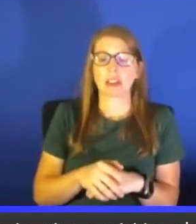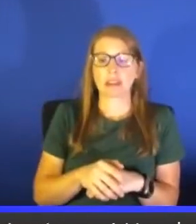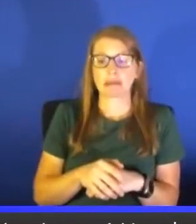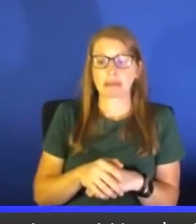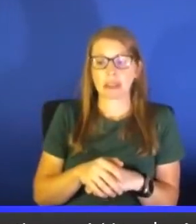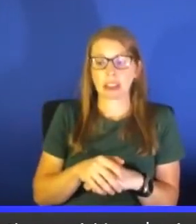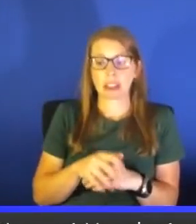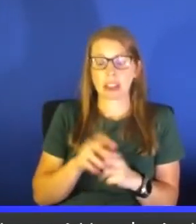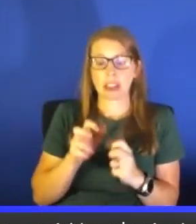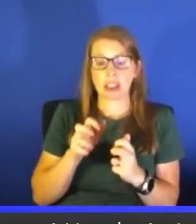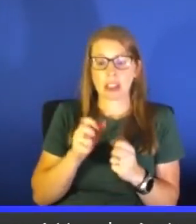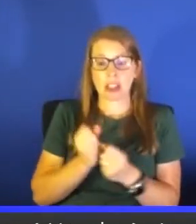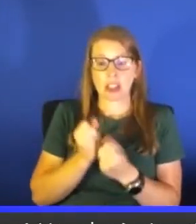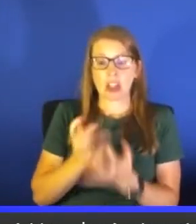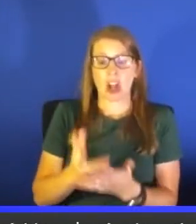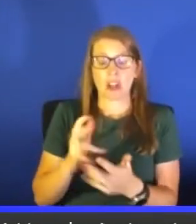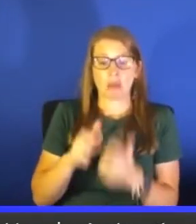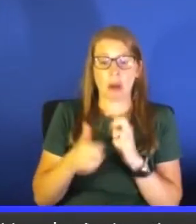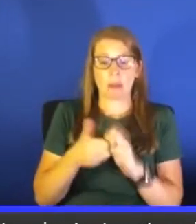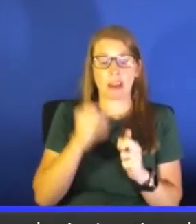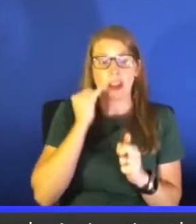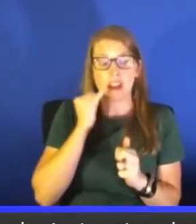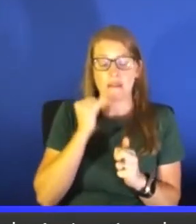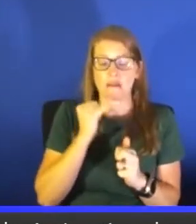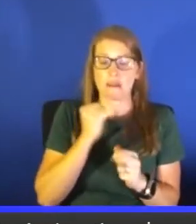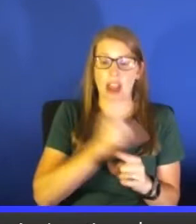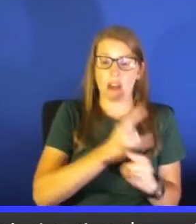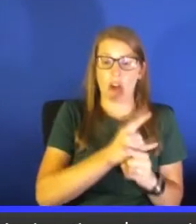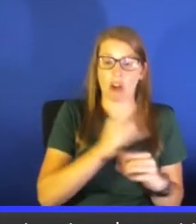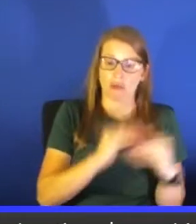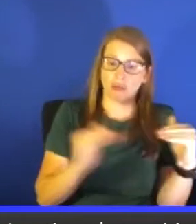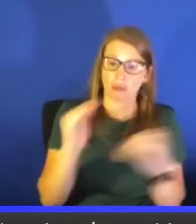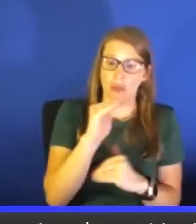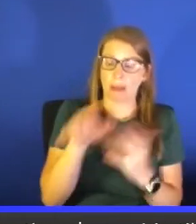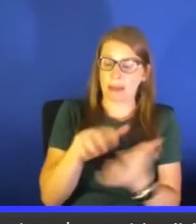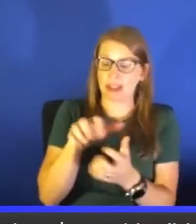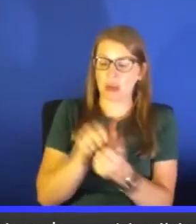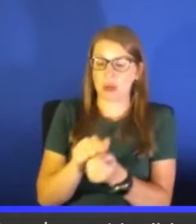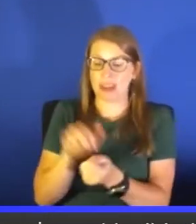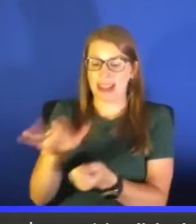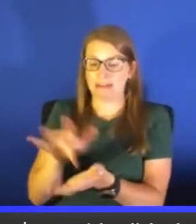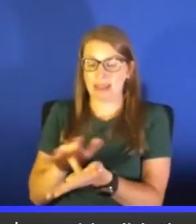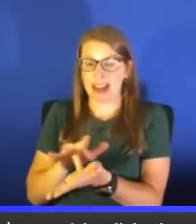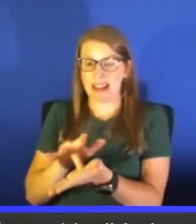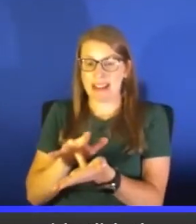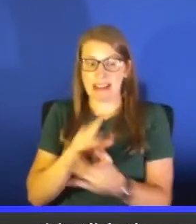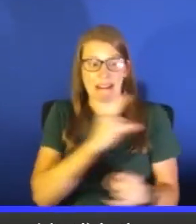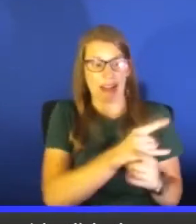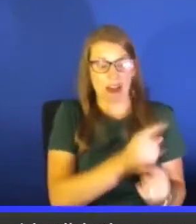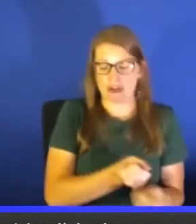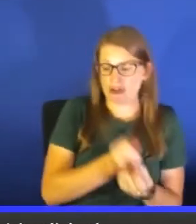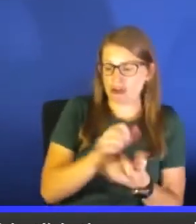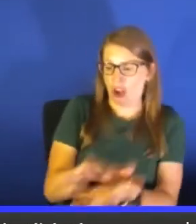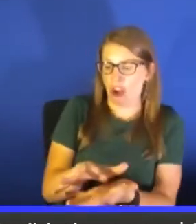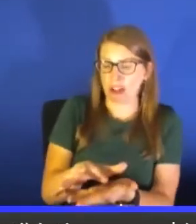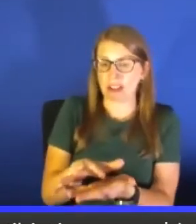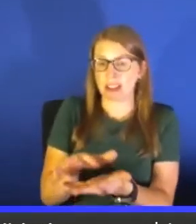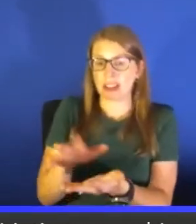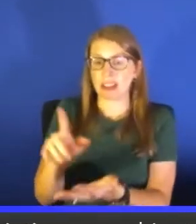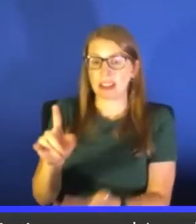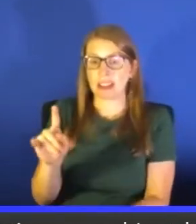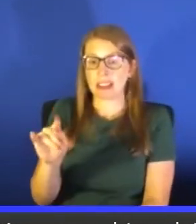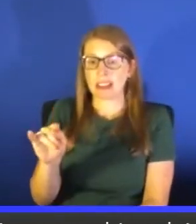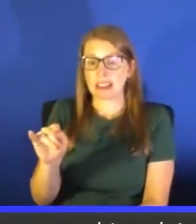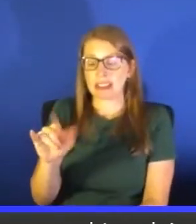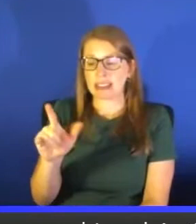if they're drinking too much alcohol and mix it with acetaminophen. That the alcohol actually causes the toxic metabolite of acetaminophen to